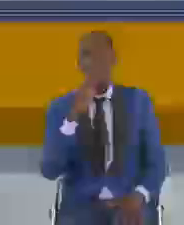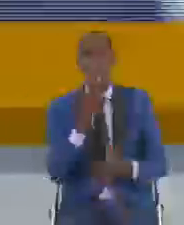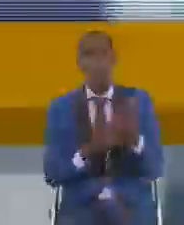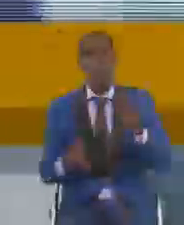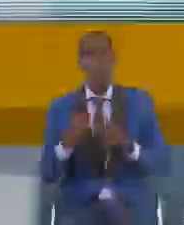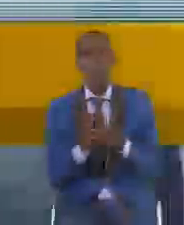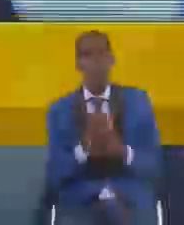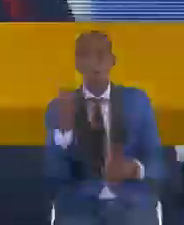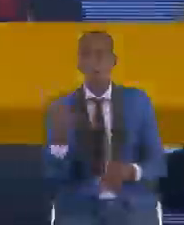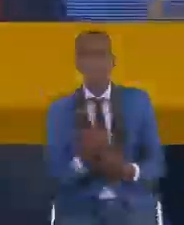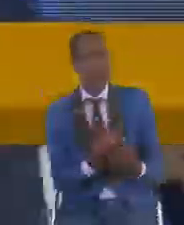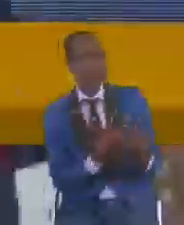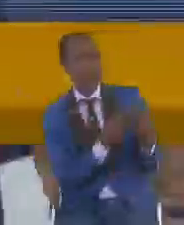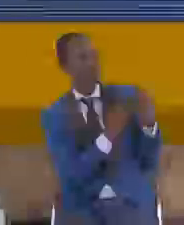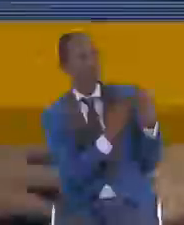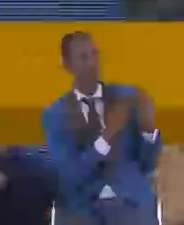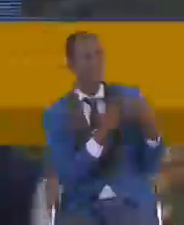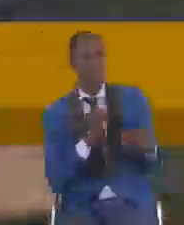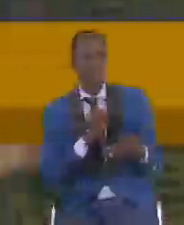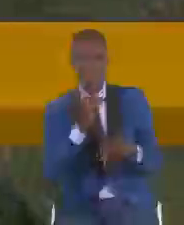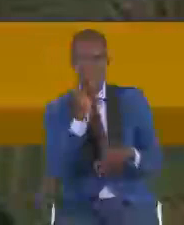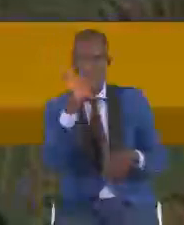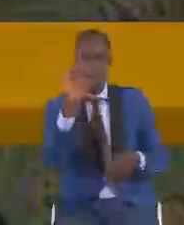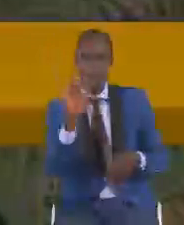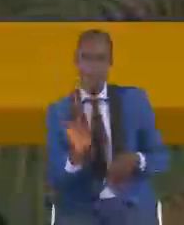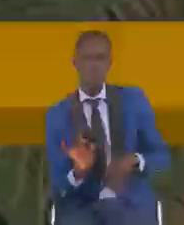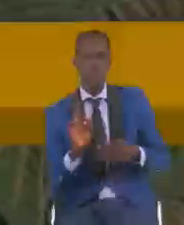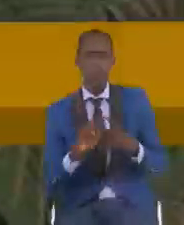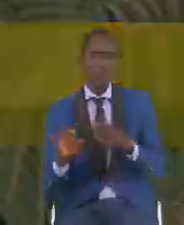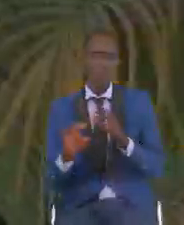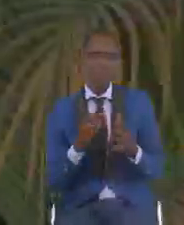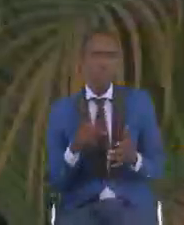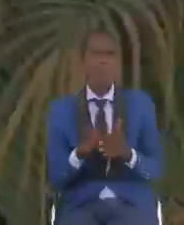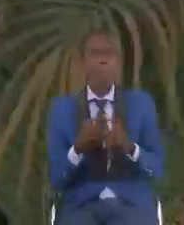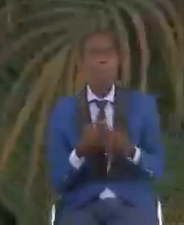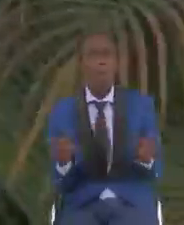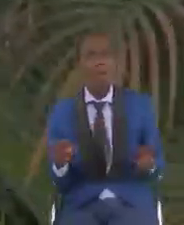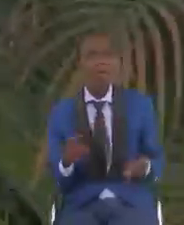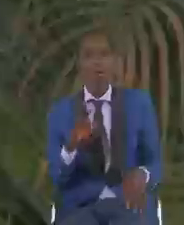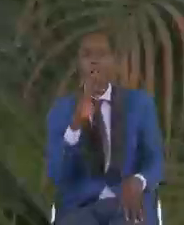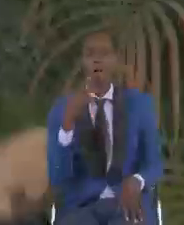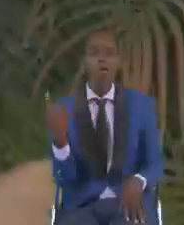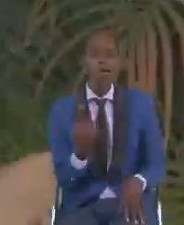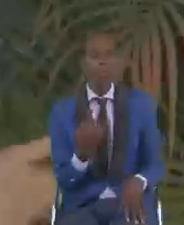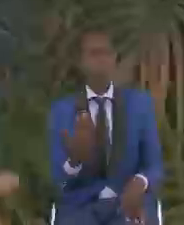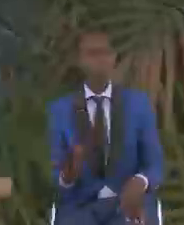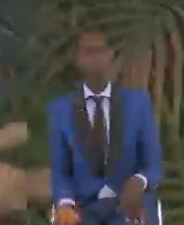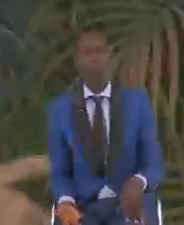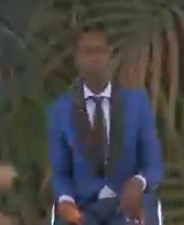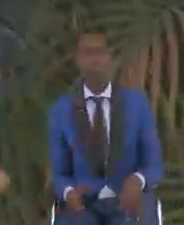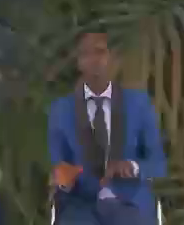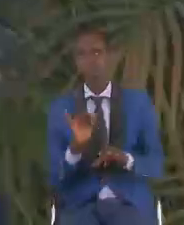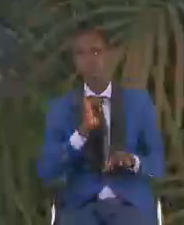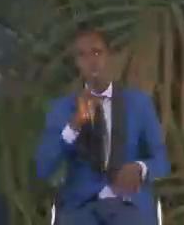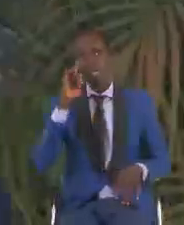back. I am appointed to do this. But they are always saying, do I think I can